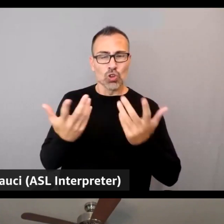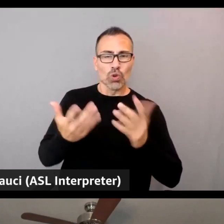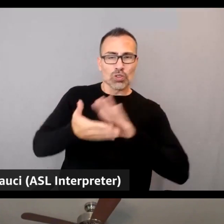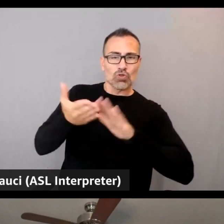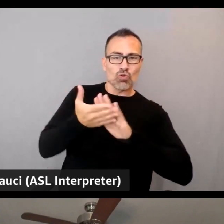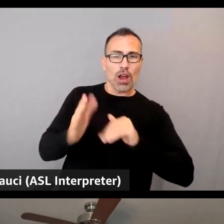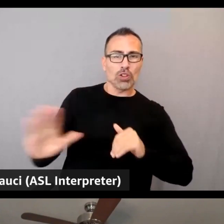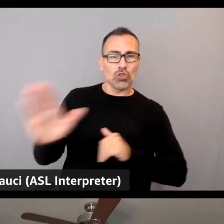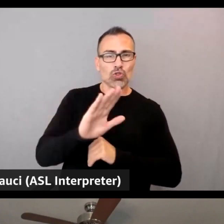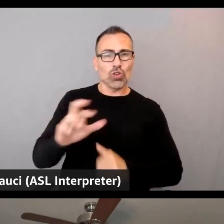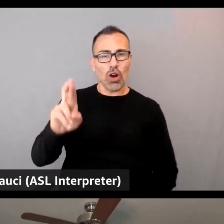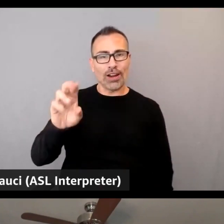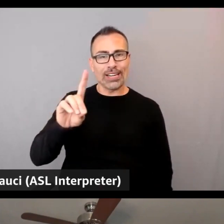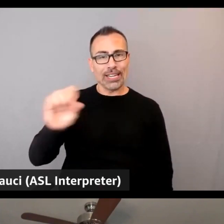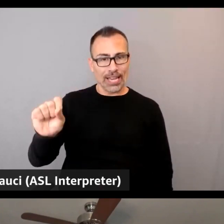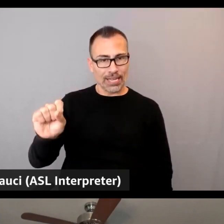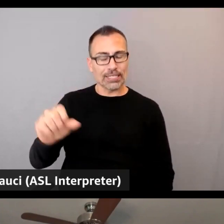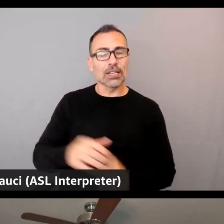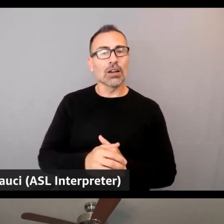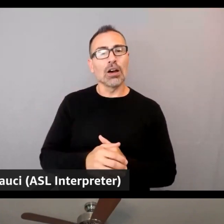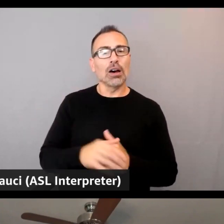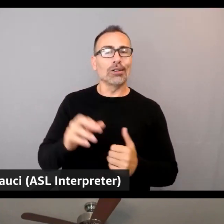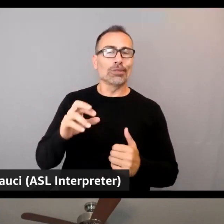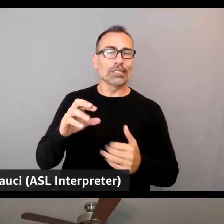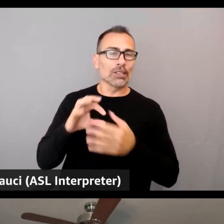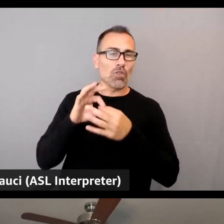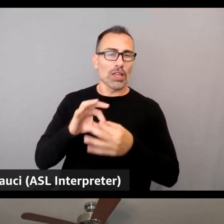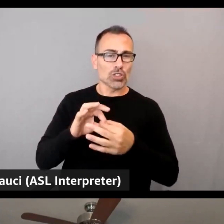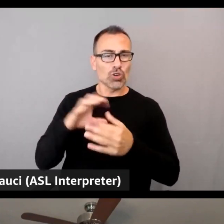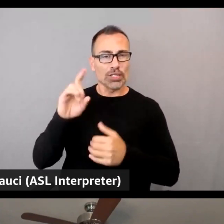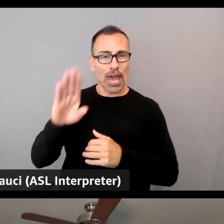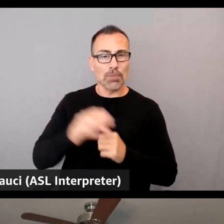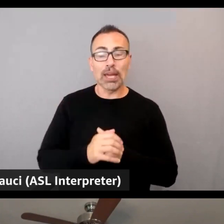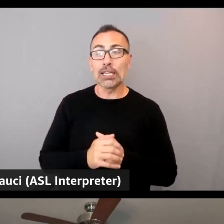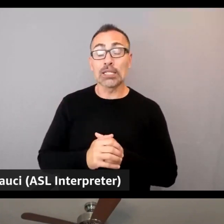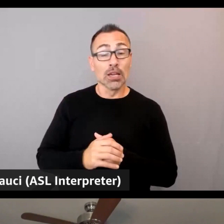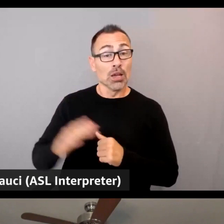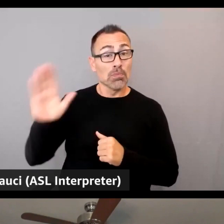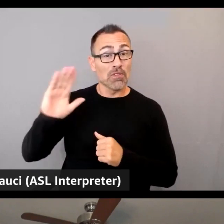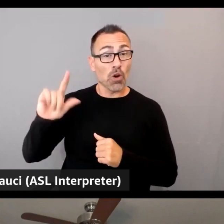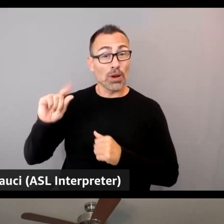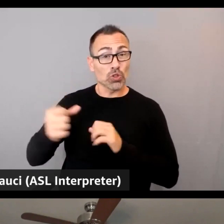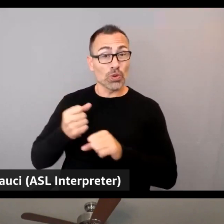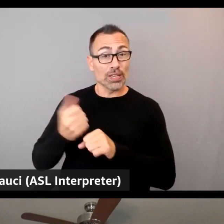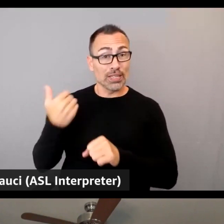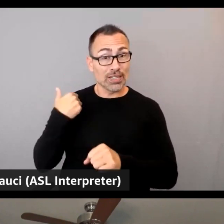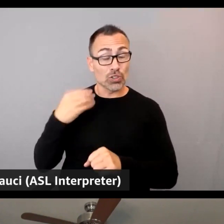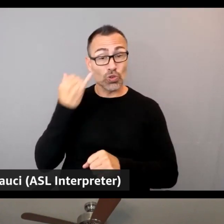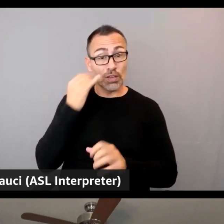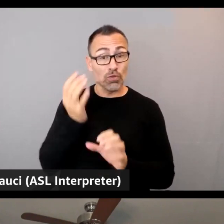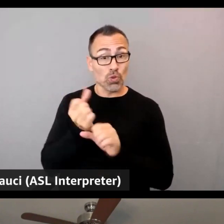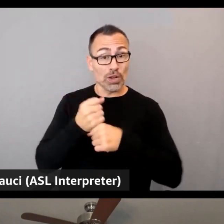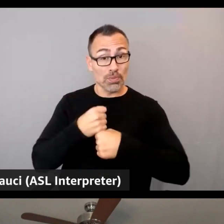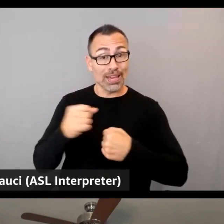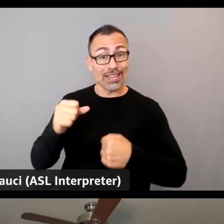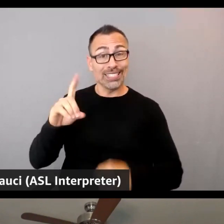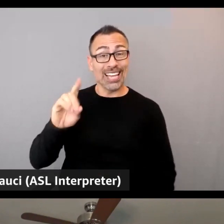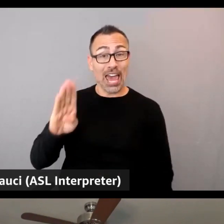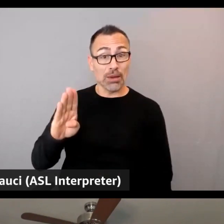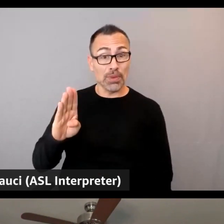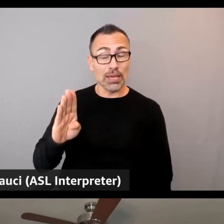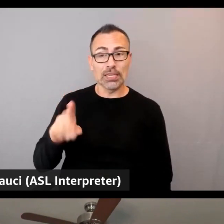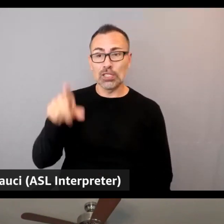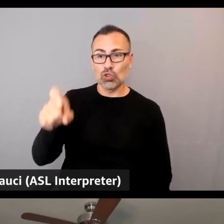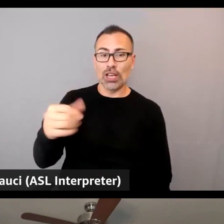manage. So way back when I started with Postgres, which believe it or not was about 20 years ago, whenever you want to provision a database, you'd have to have your